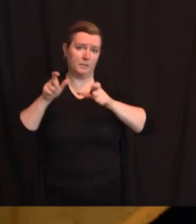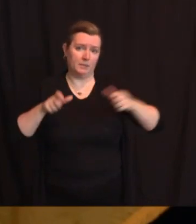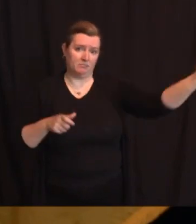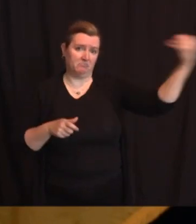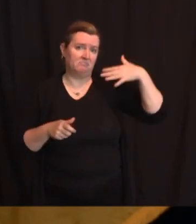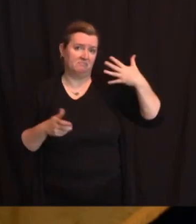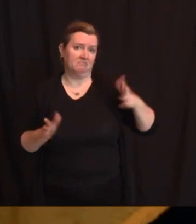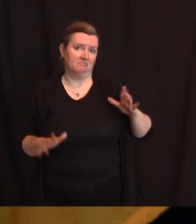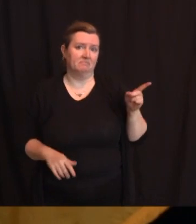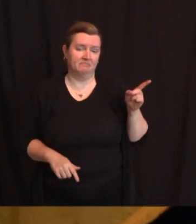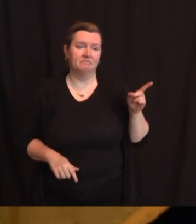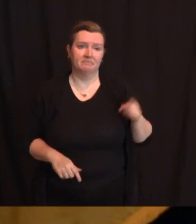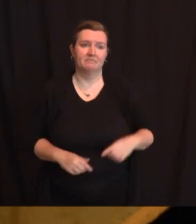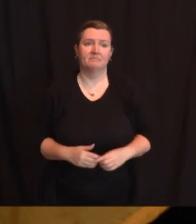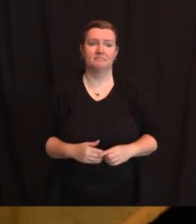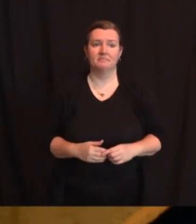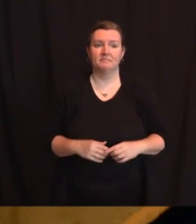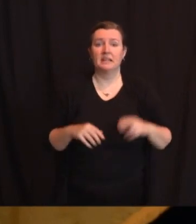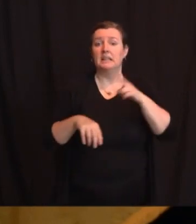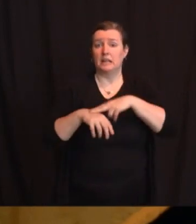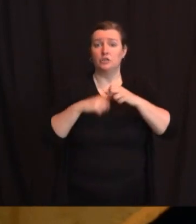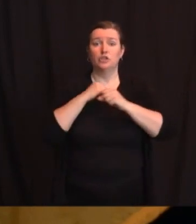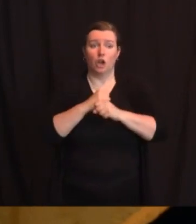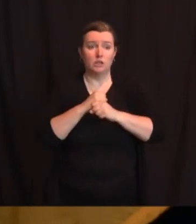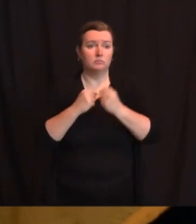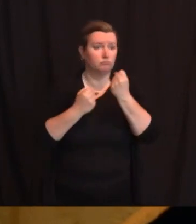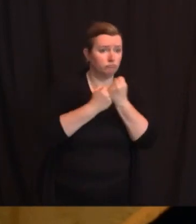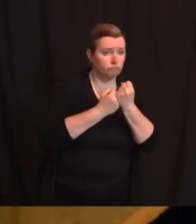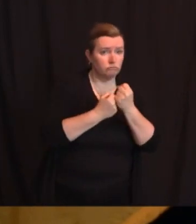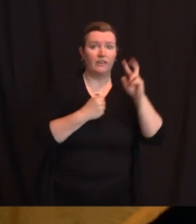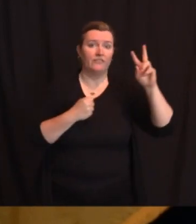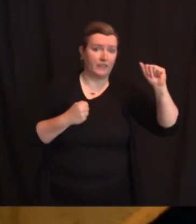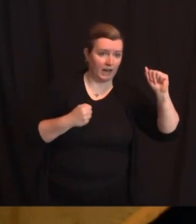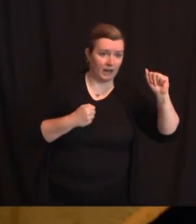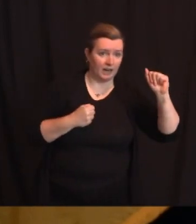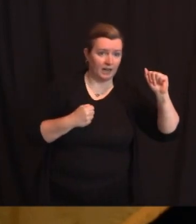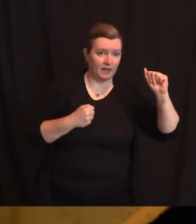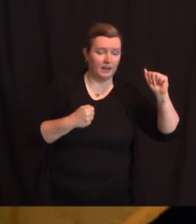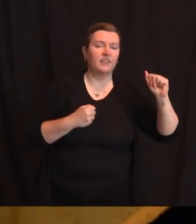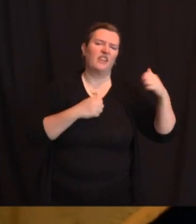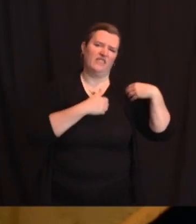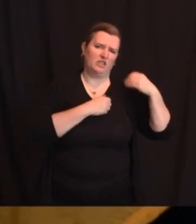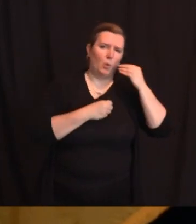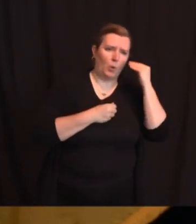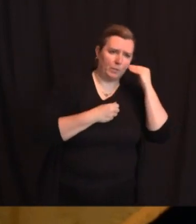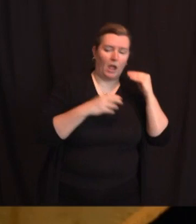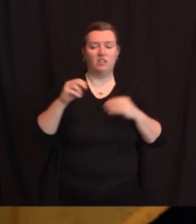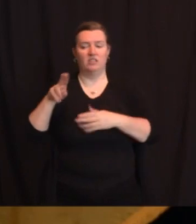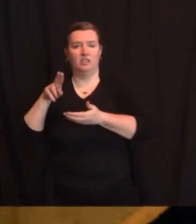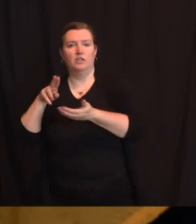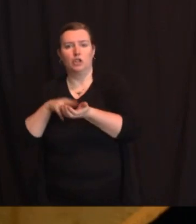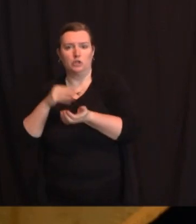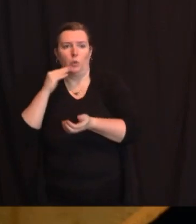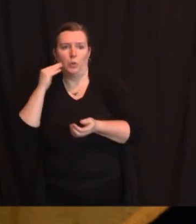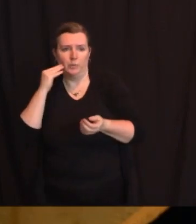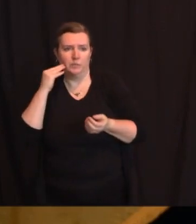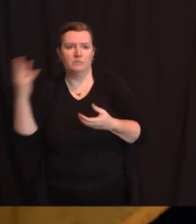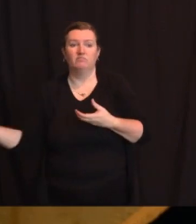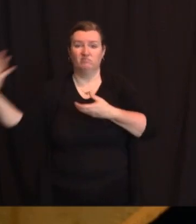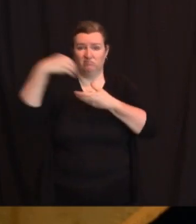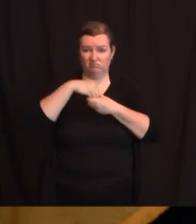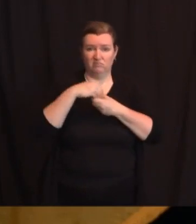VA homes and the nursing homes in our state and are currently in 15 facilities. In addition to